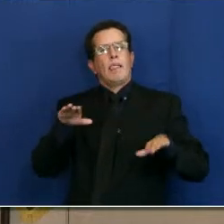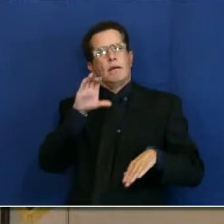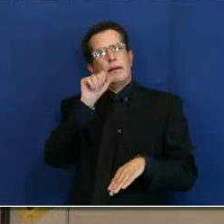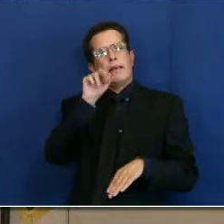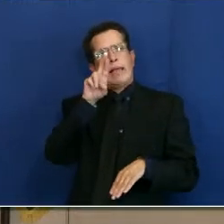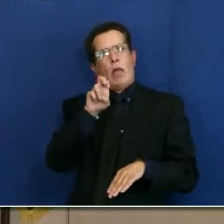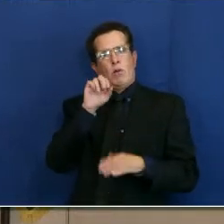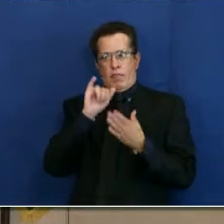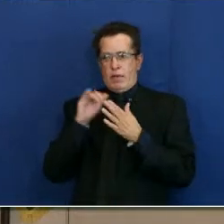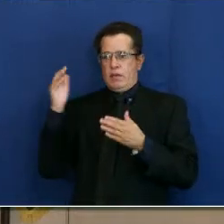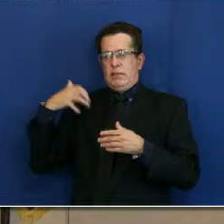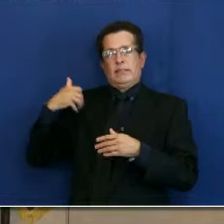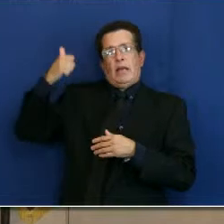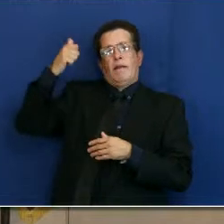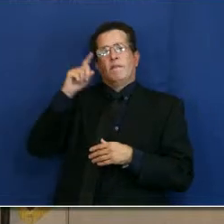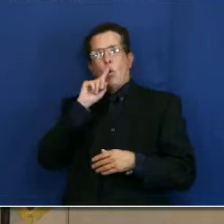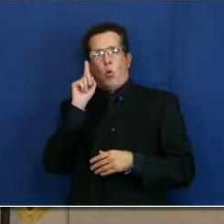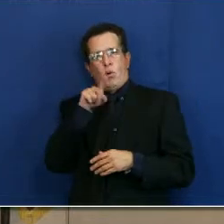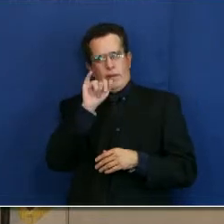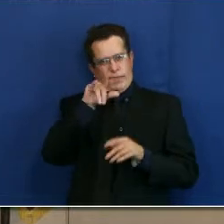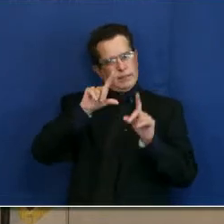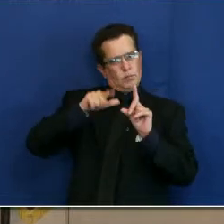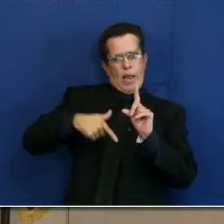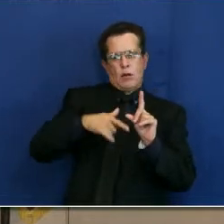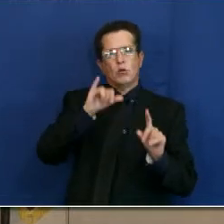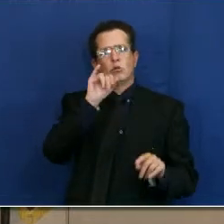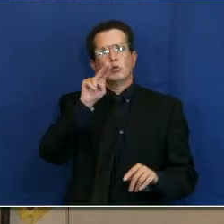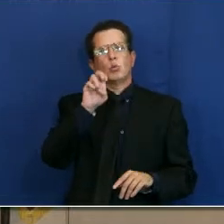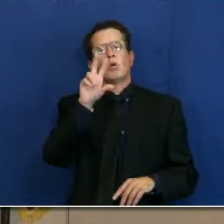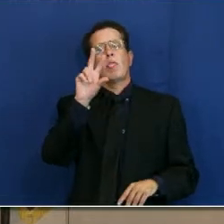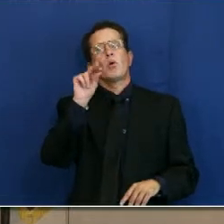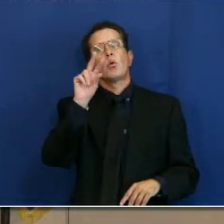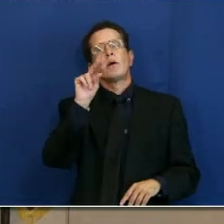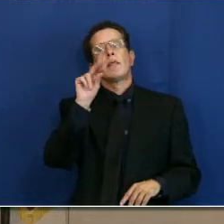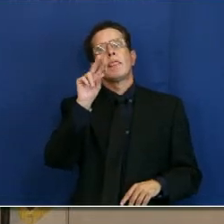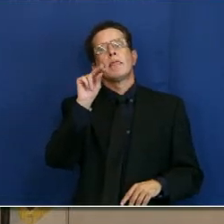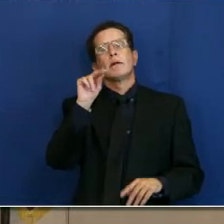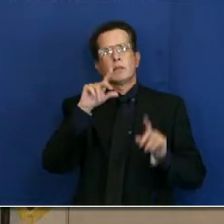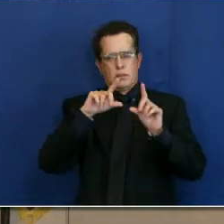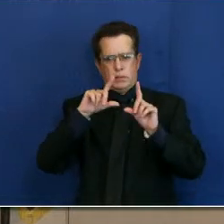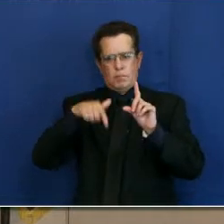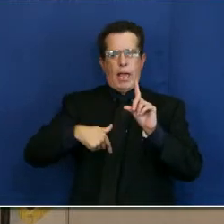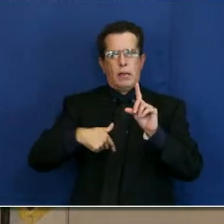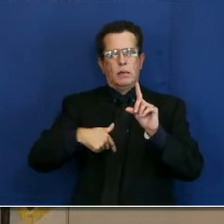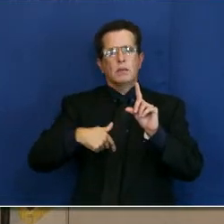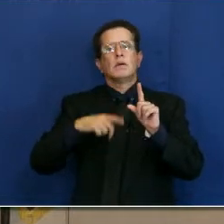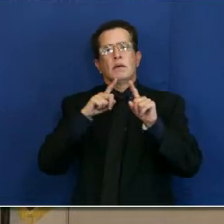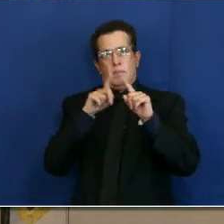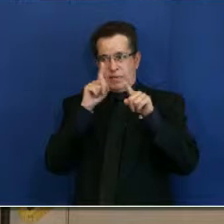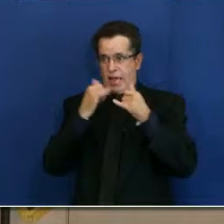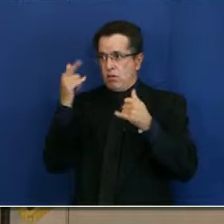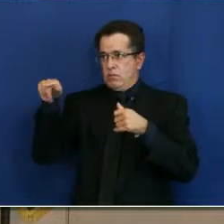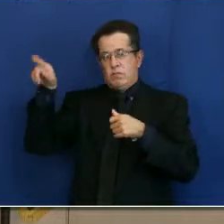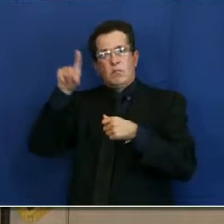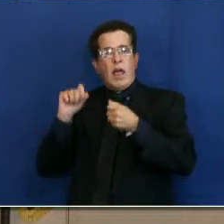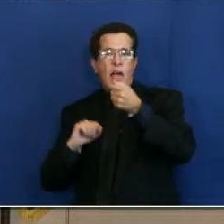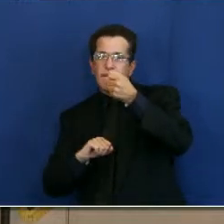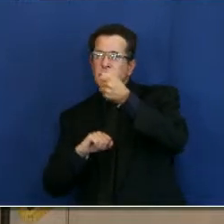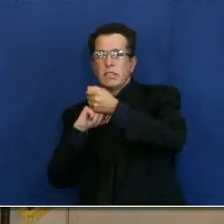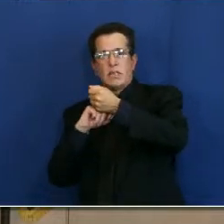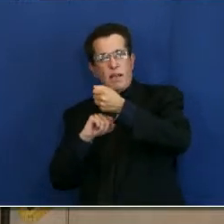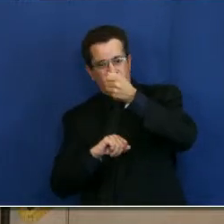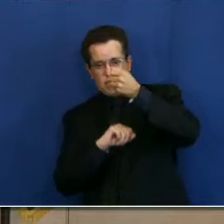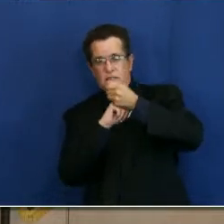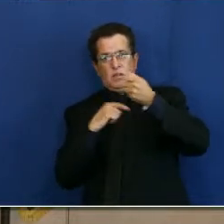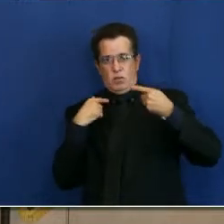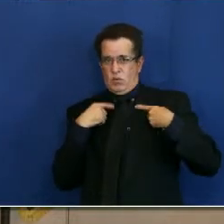That executive order expired on June 30th. So there is advocacy, and we've even advocated at